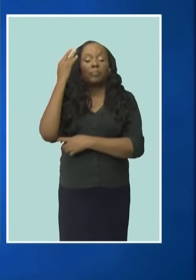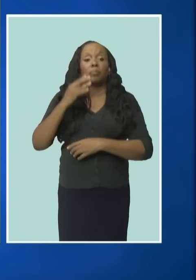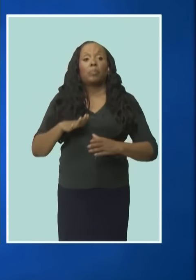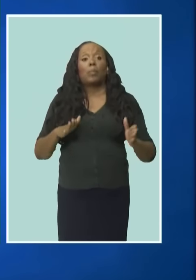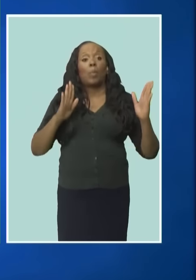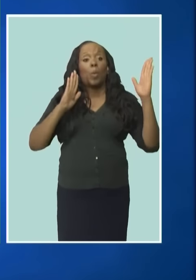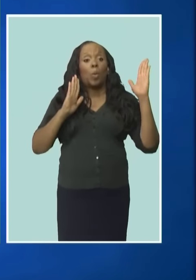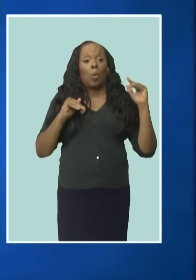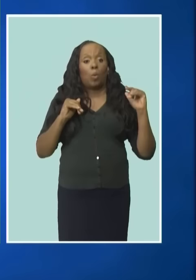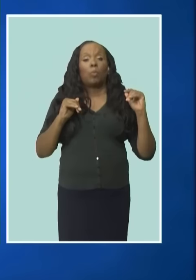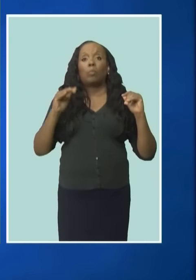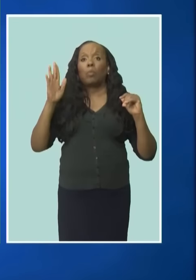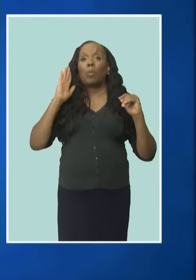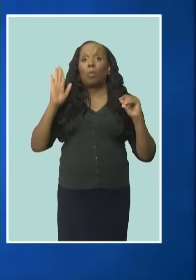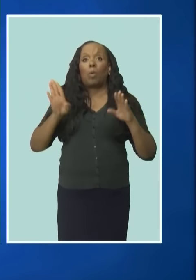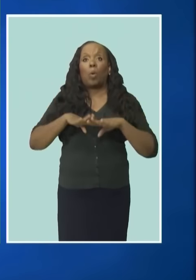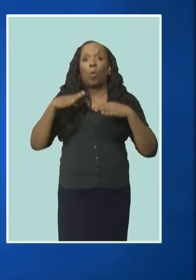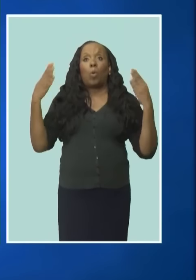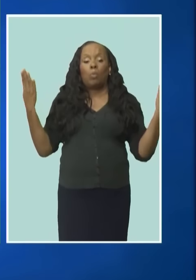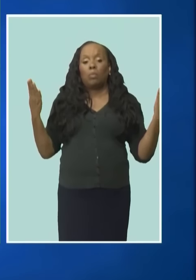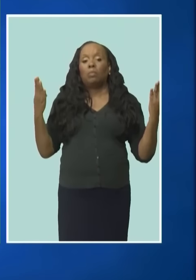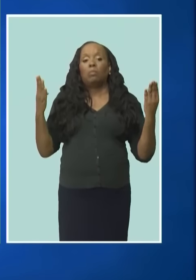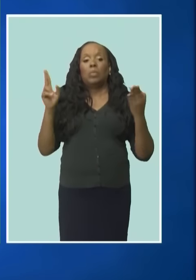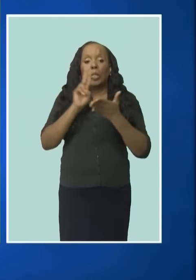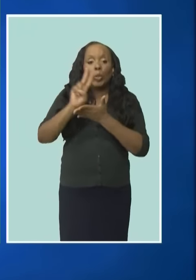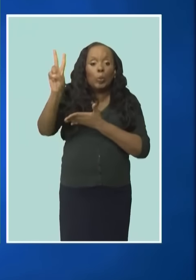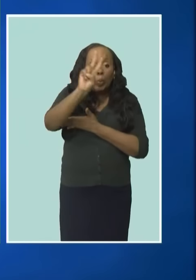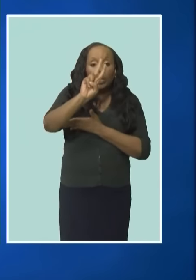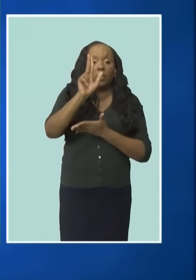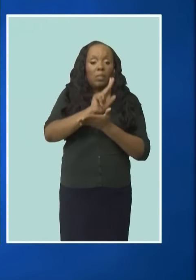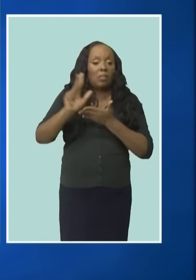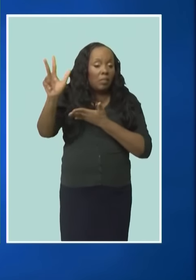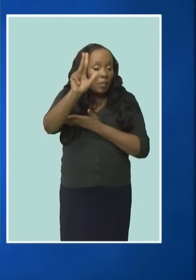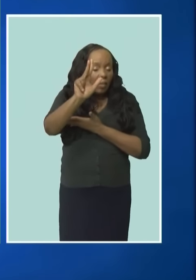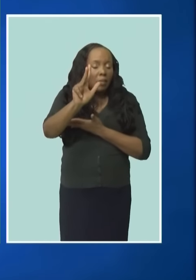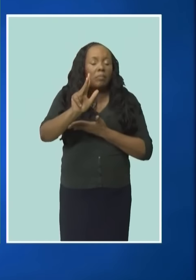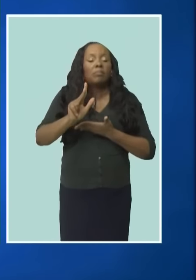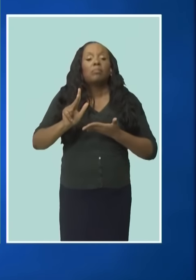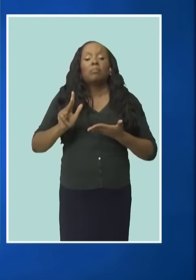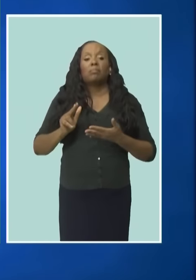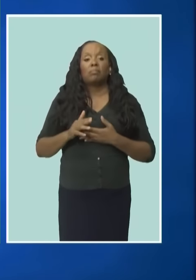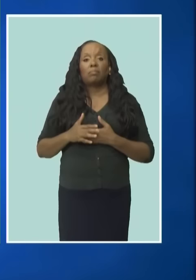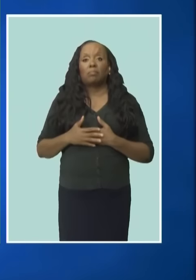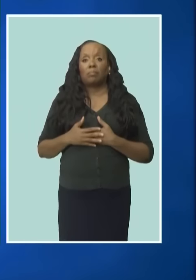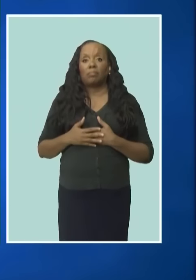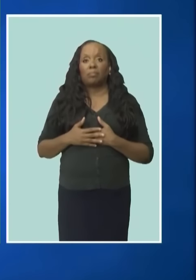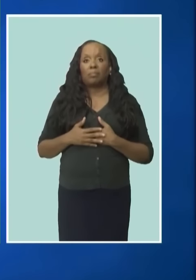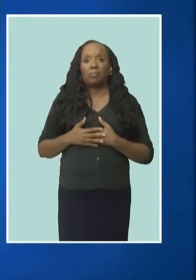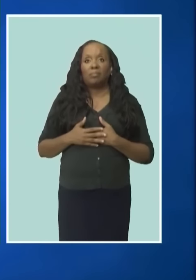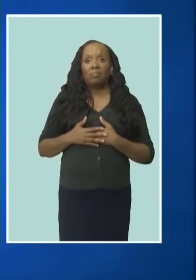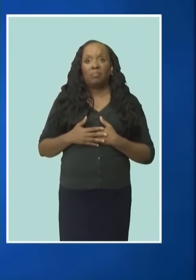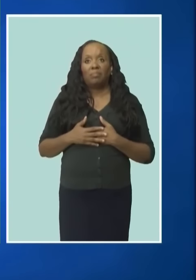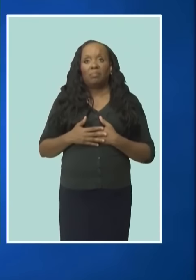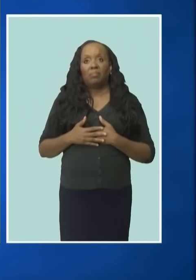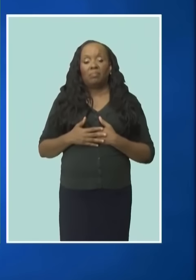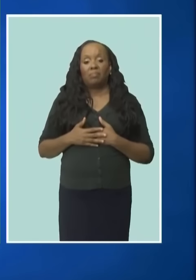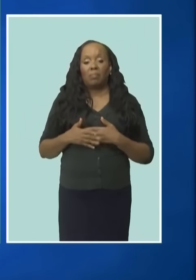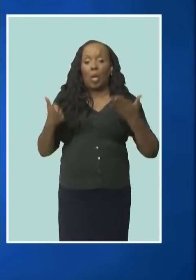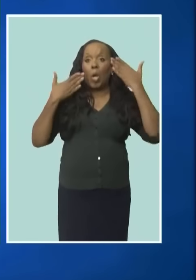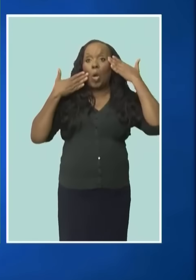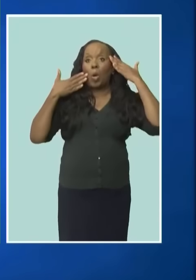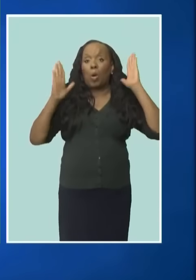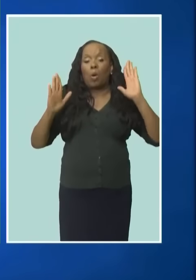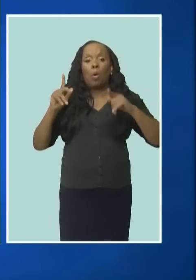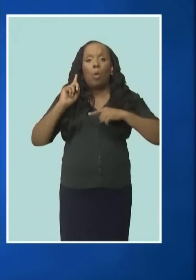Hopefully we should get it up within two to 3 weeks. I don't know if we have other underlying problems when we